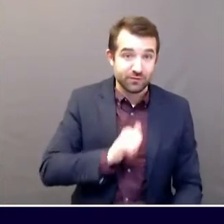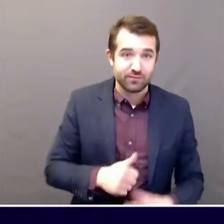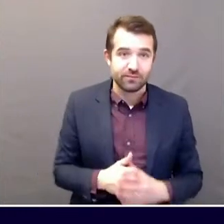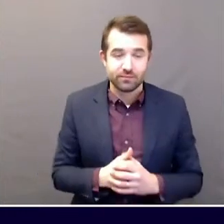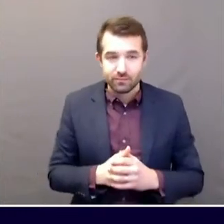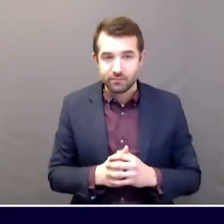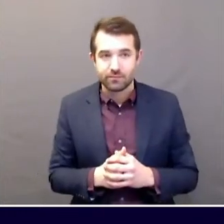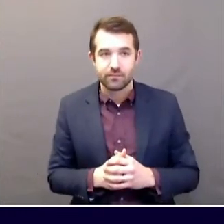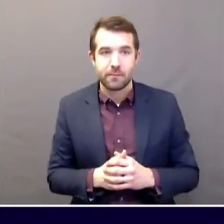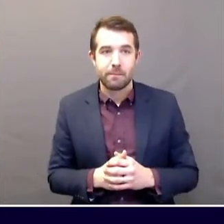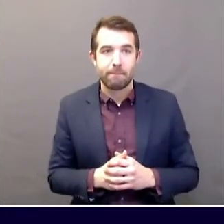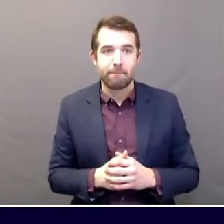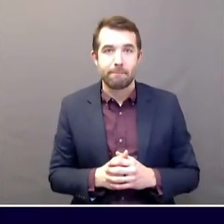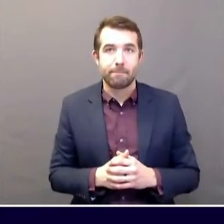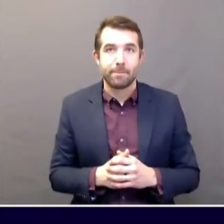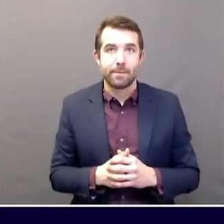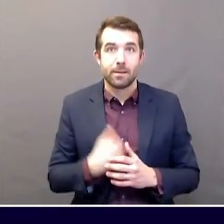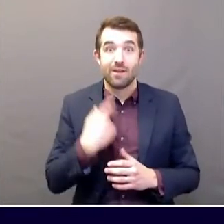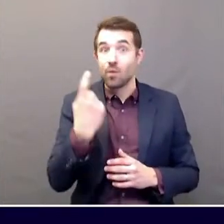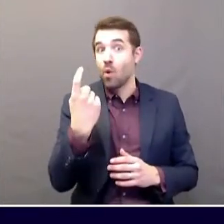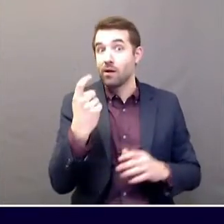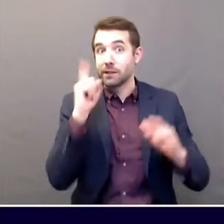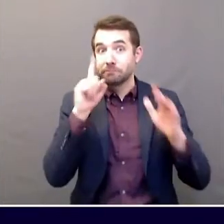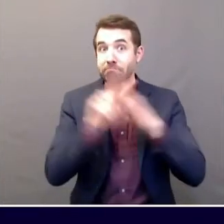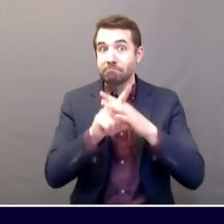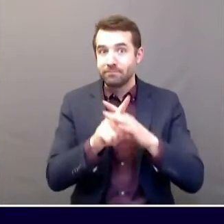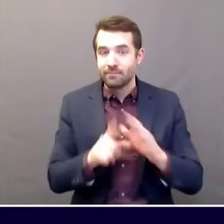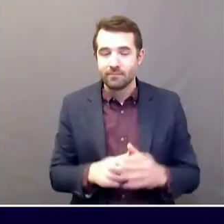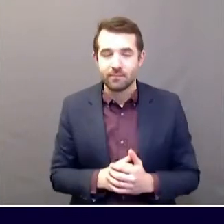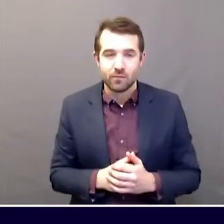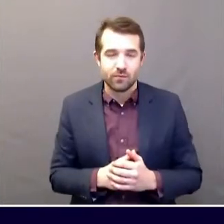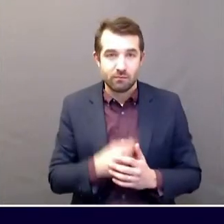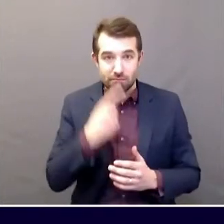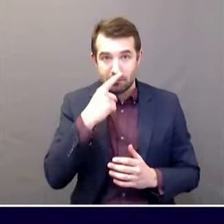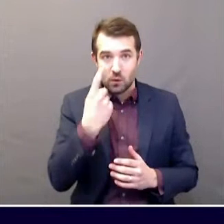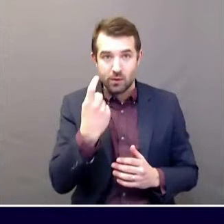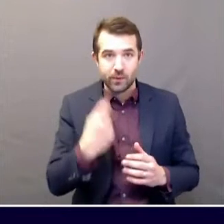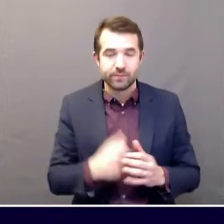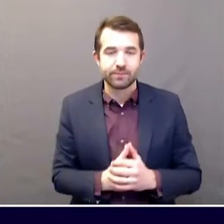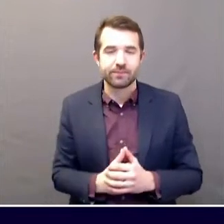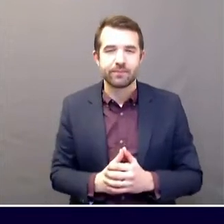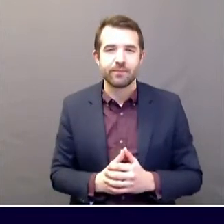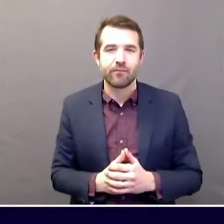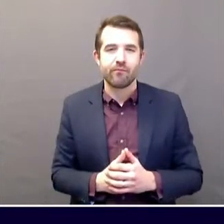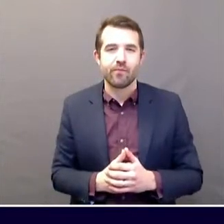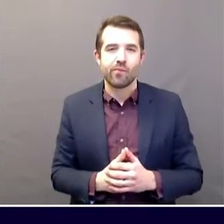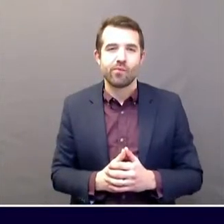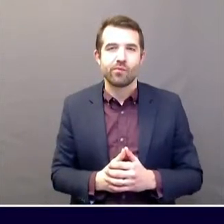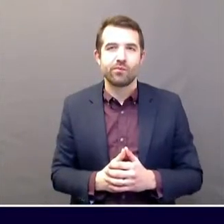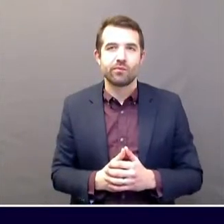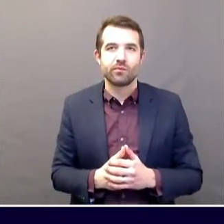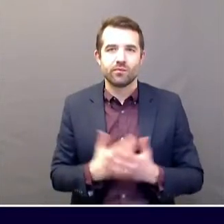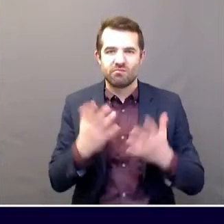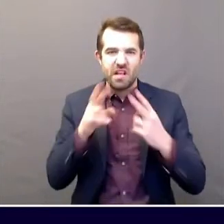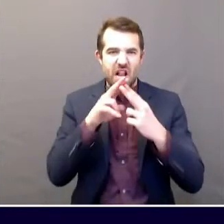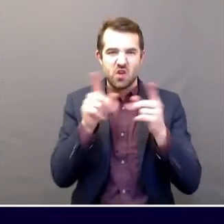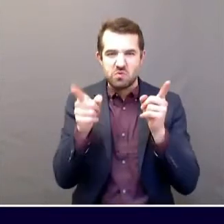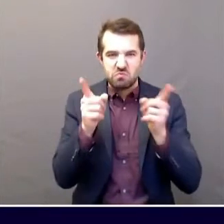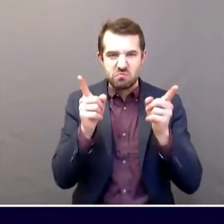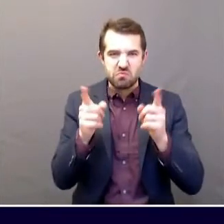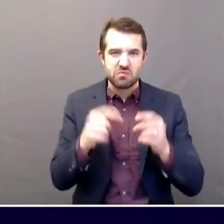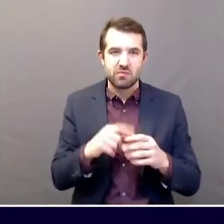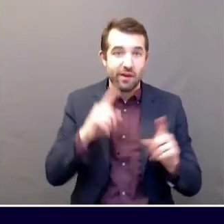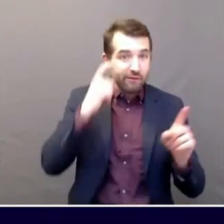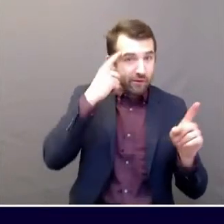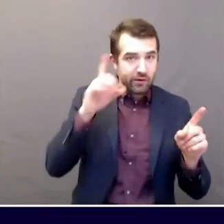Thanks, Greg. I actually had a quick follow-up, if I may, as well. A quick follow-up, if I may. And Governor, to you as well. You talked about obviously